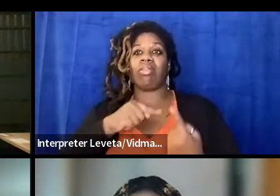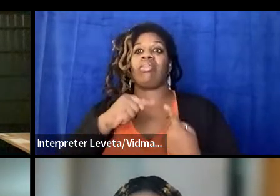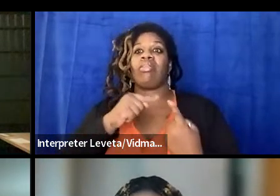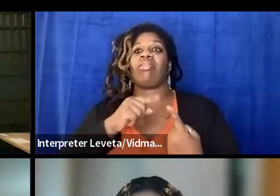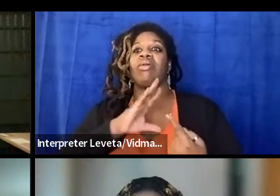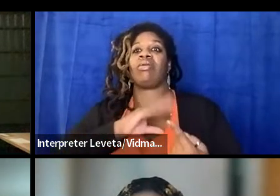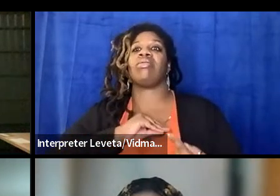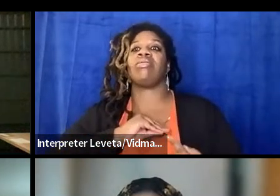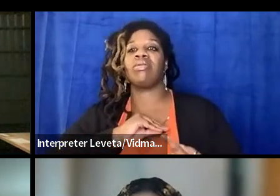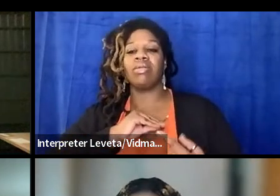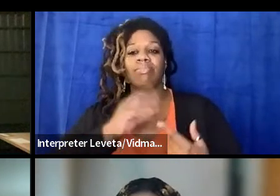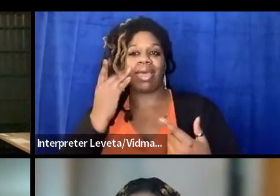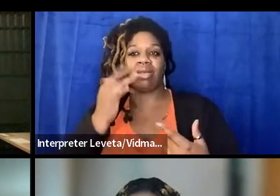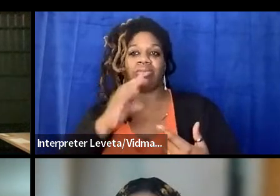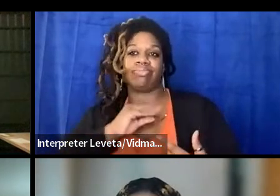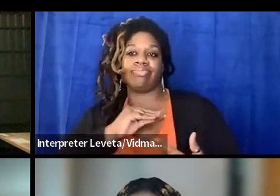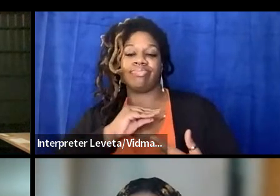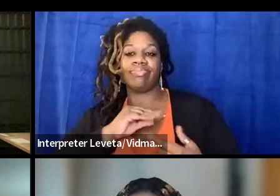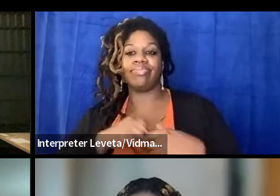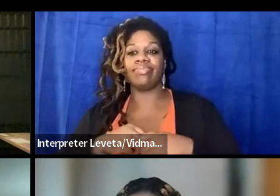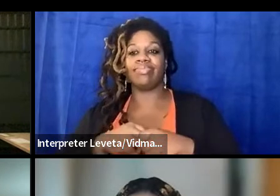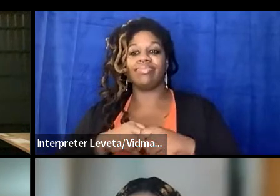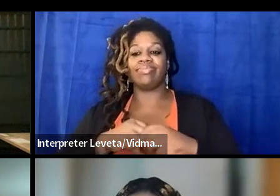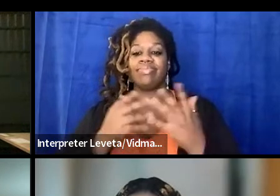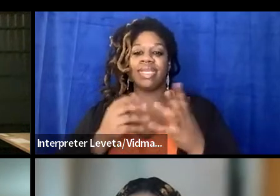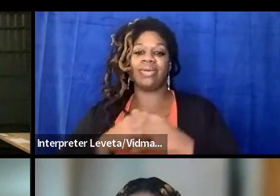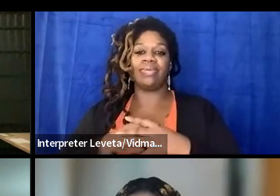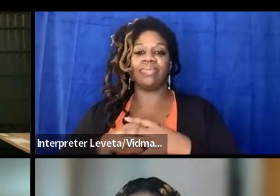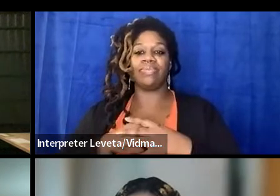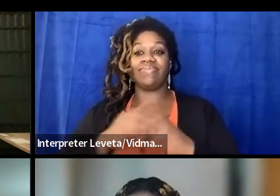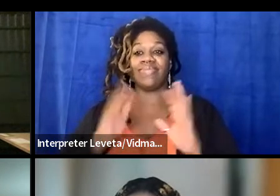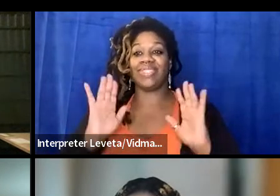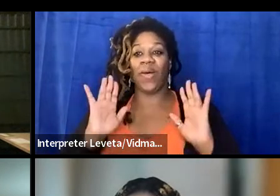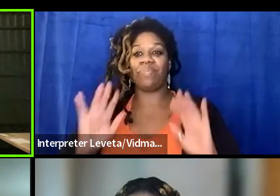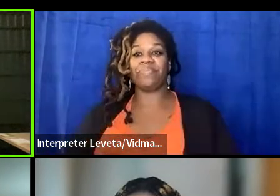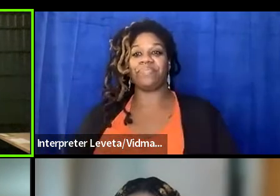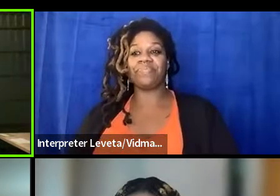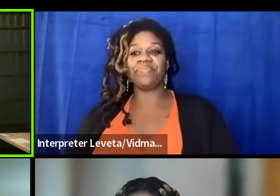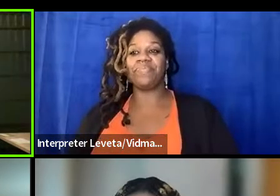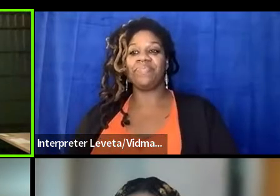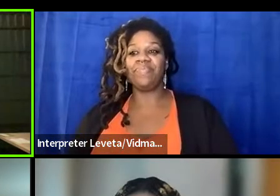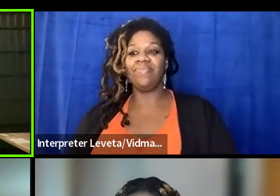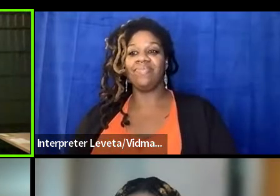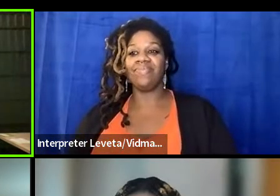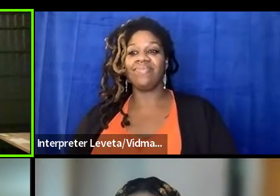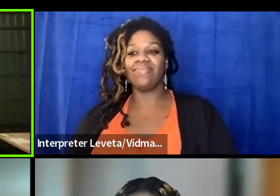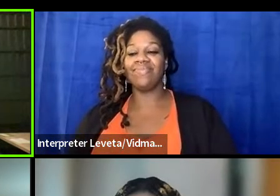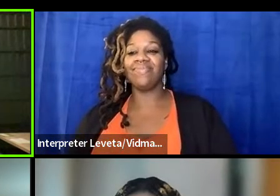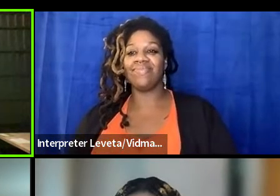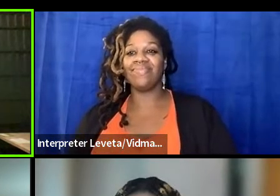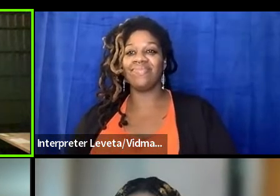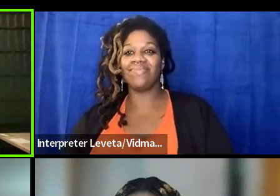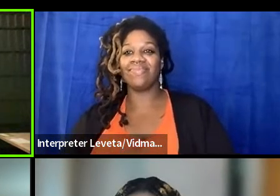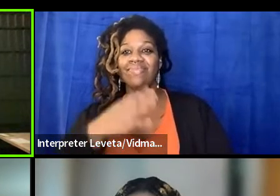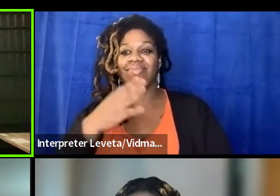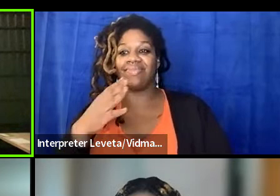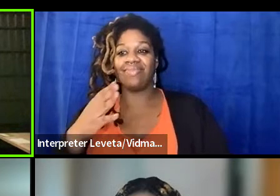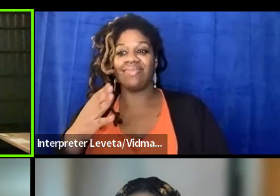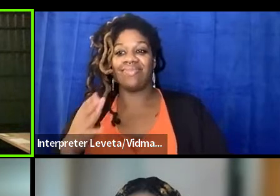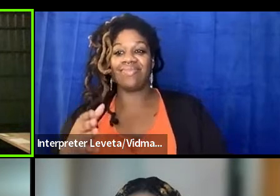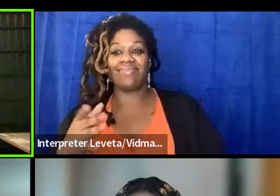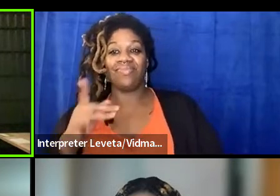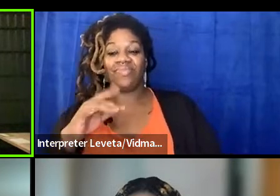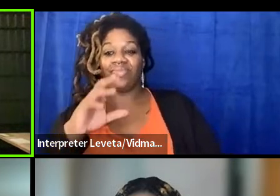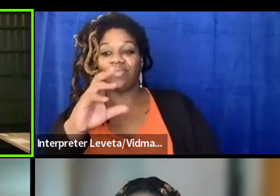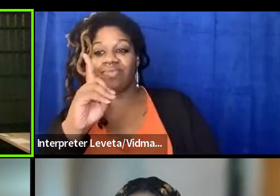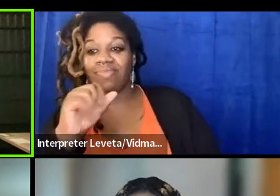So that's all I have to say. Thank you. That's a good topic. That's a good topic for a grad student